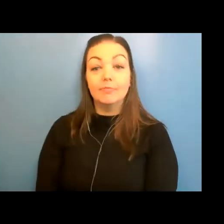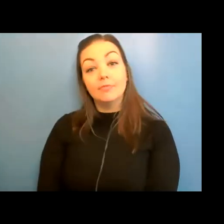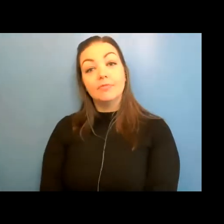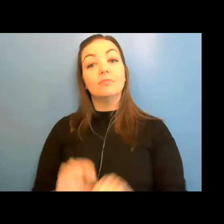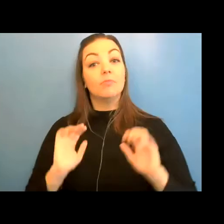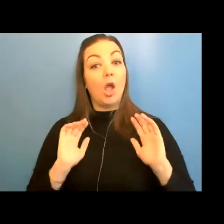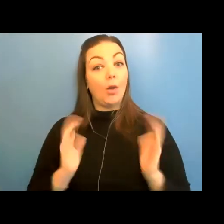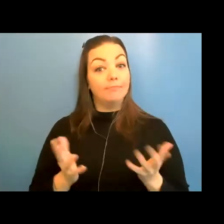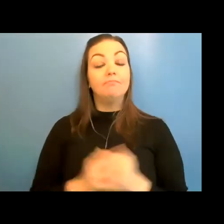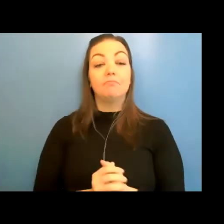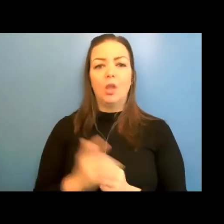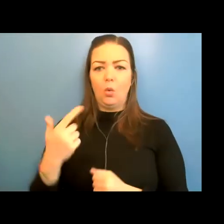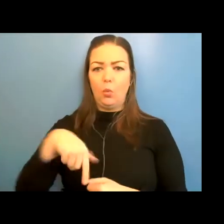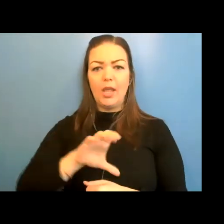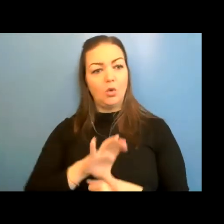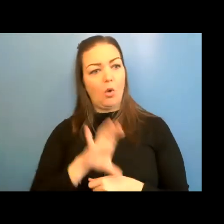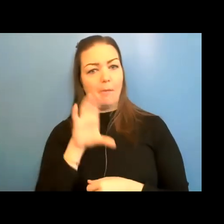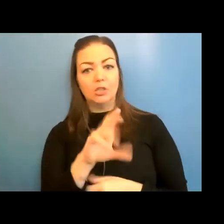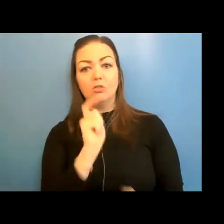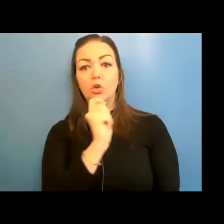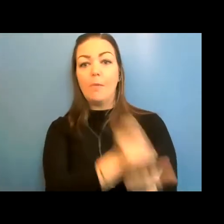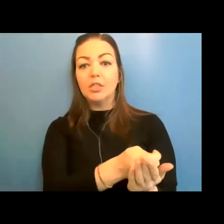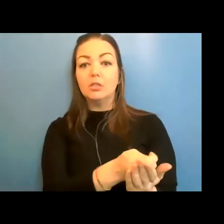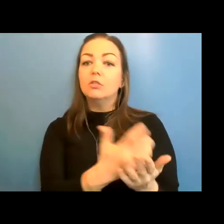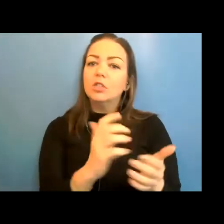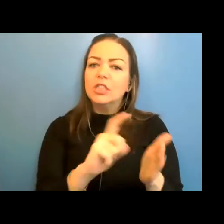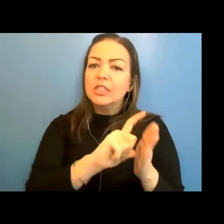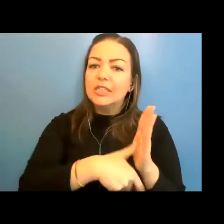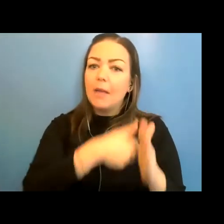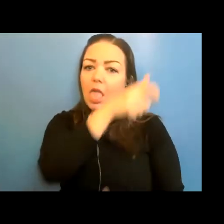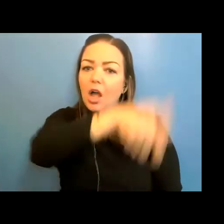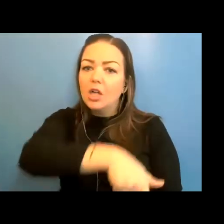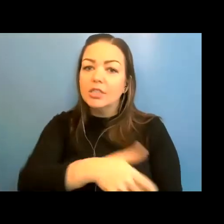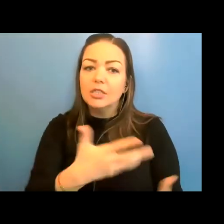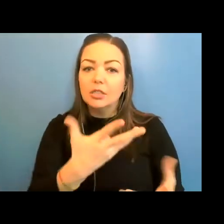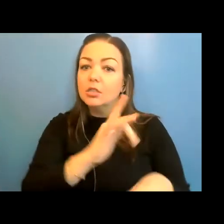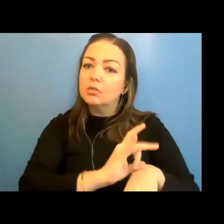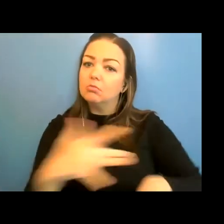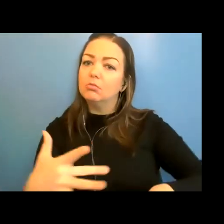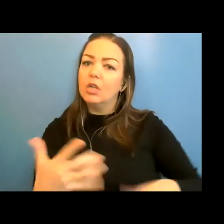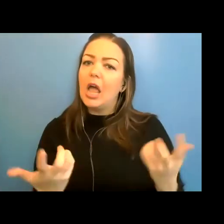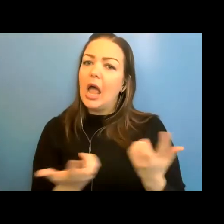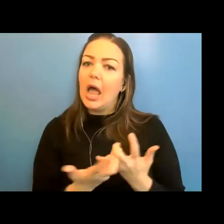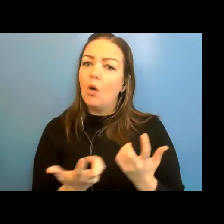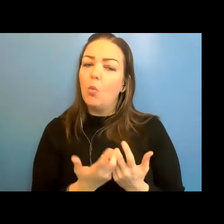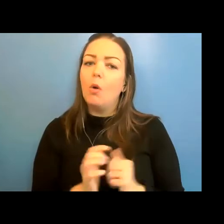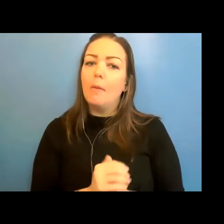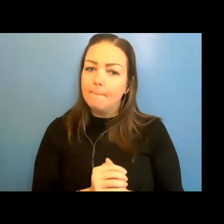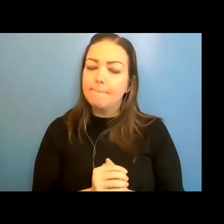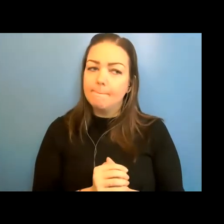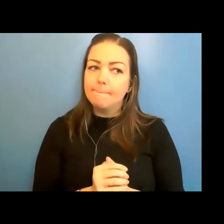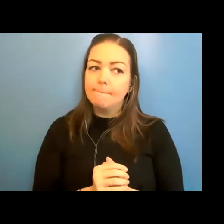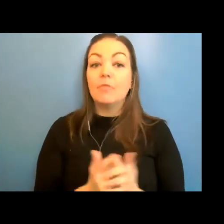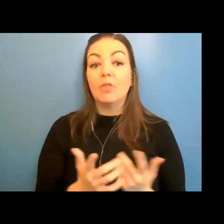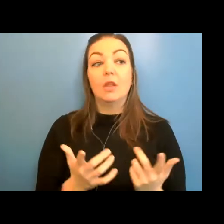said that commissioning disabled artists is the main thing that we do, which it is, but we also do more than that, and we have to. We have to